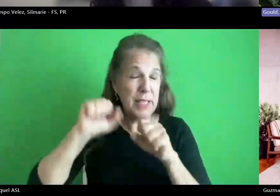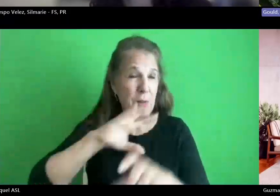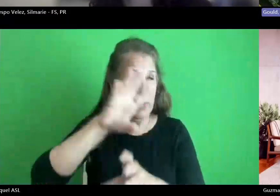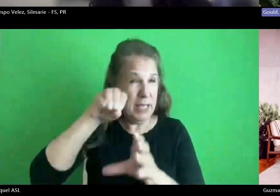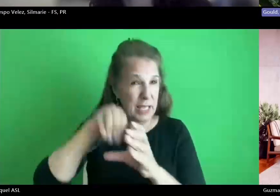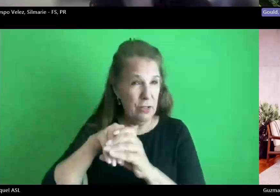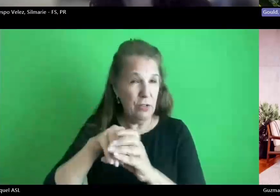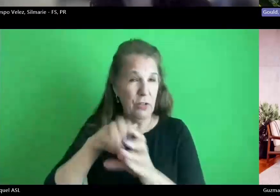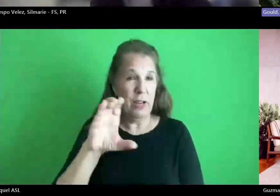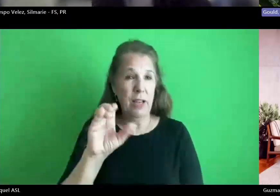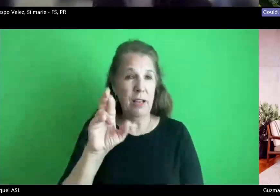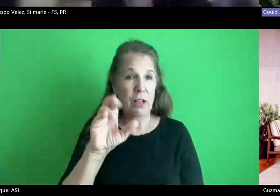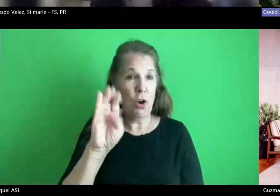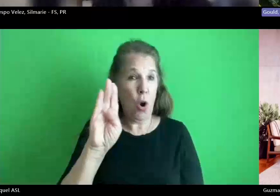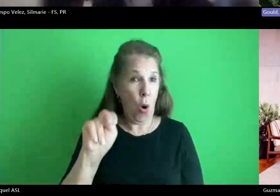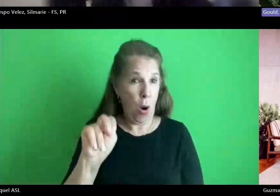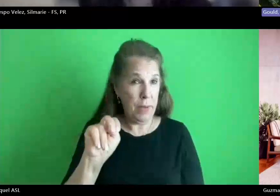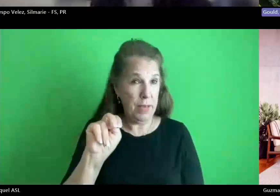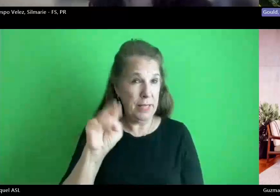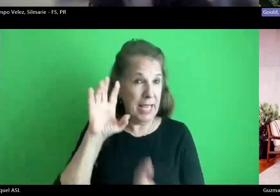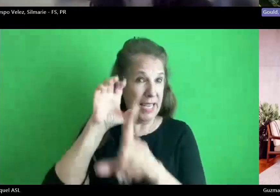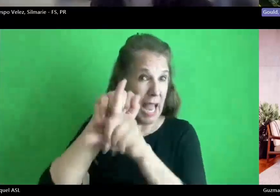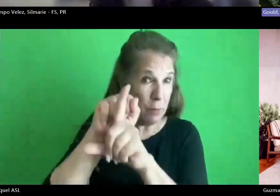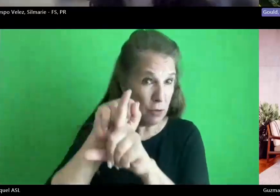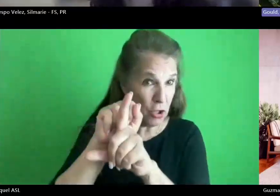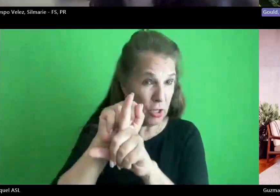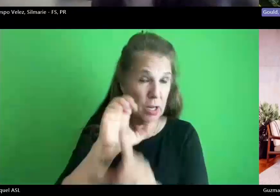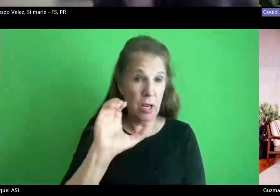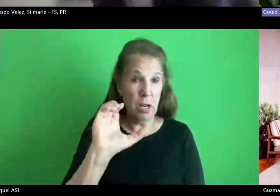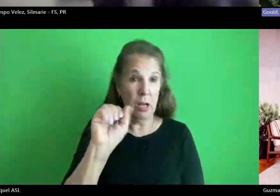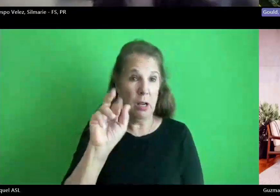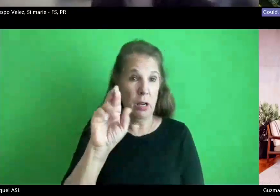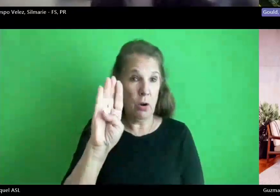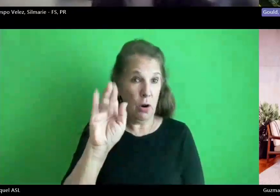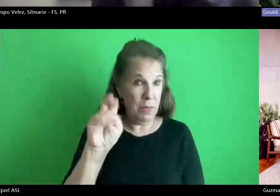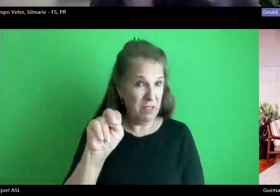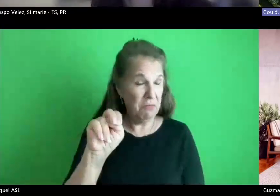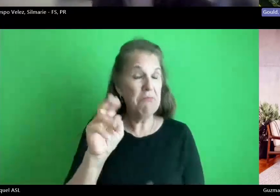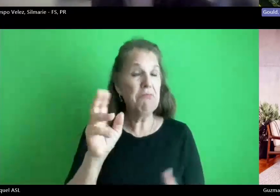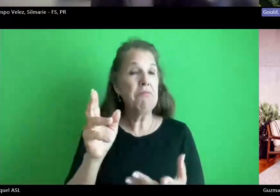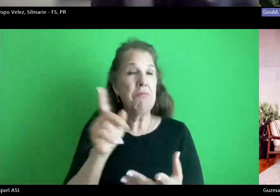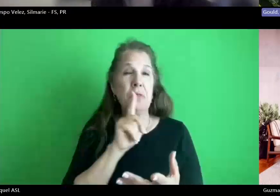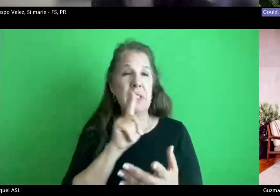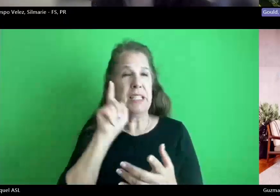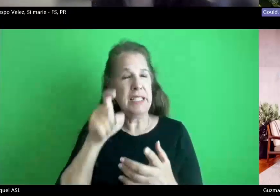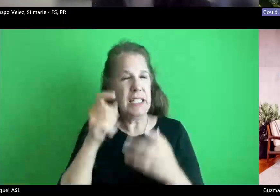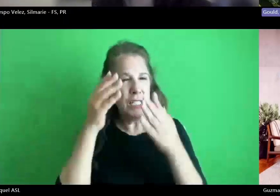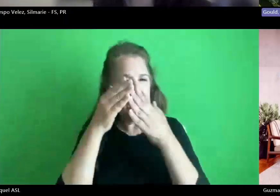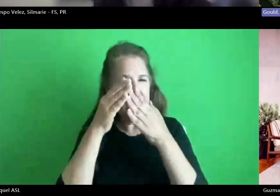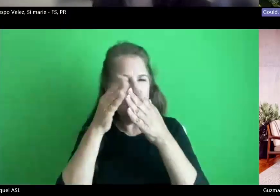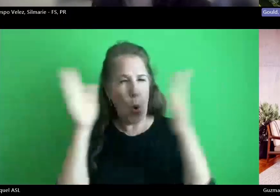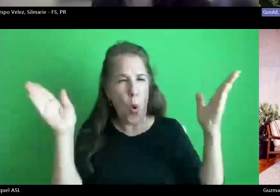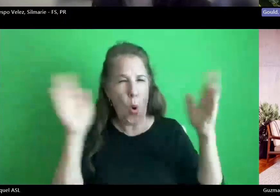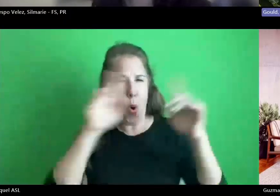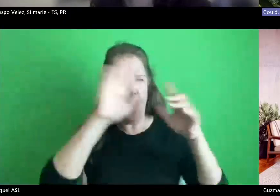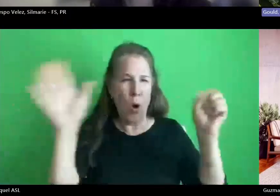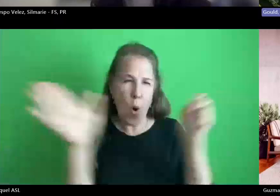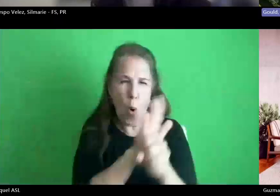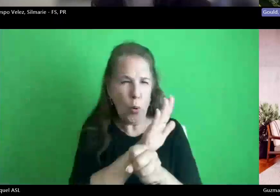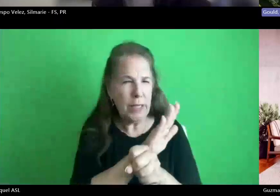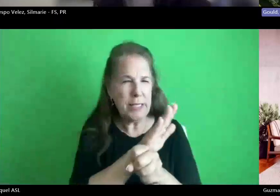some of those solutions? So it's a complicated problem, really needs kind of holistic thinking that ranges